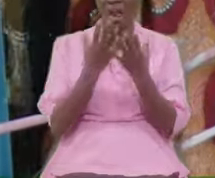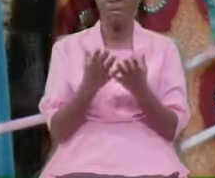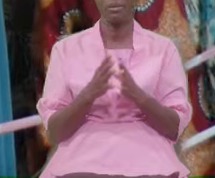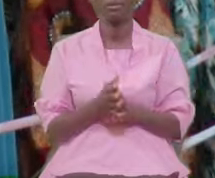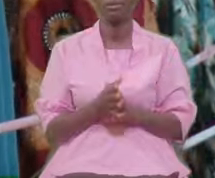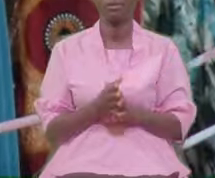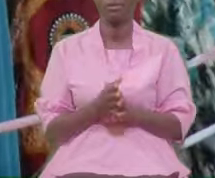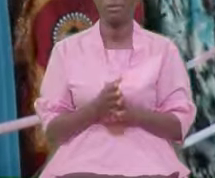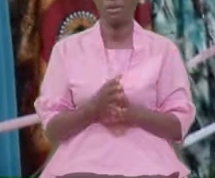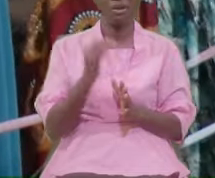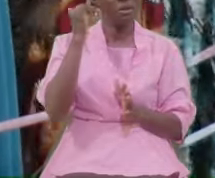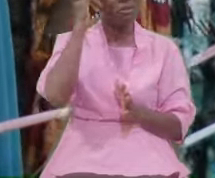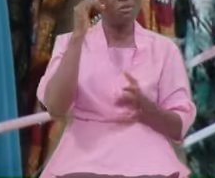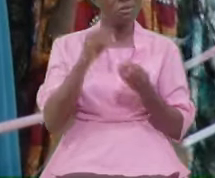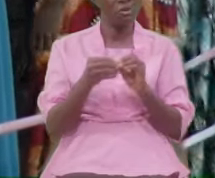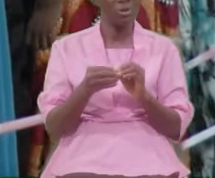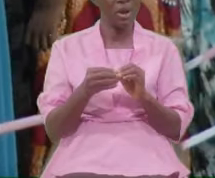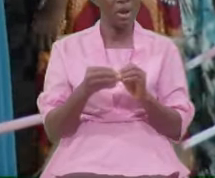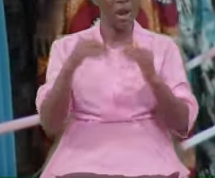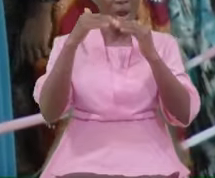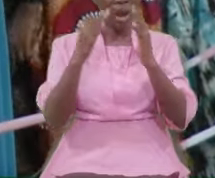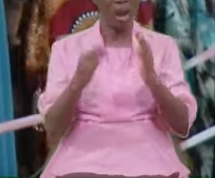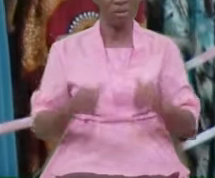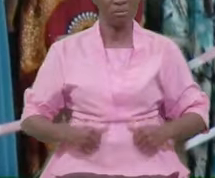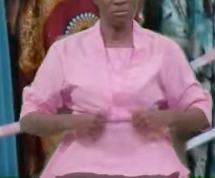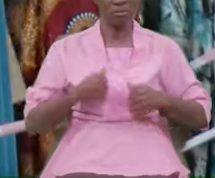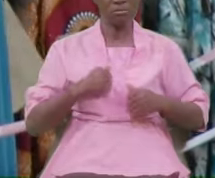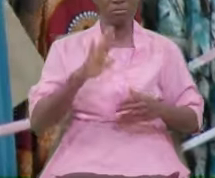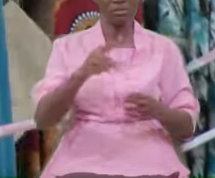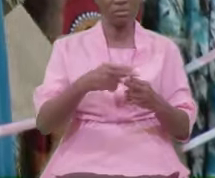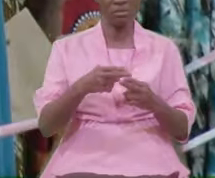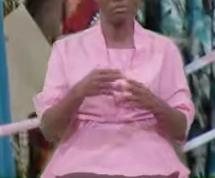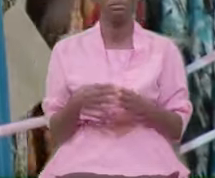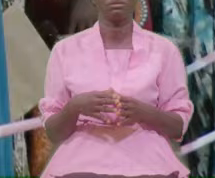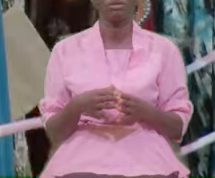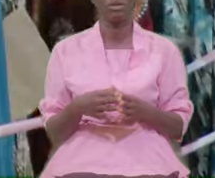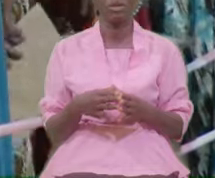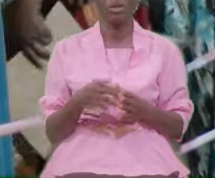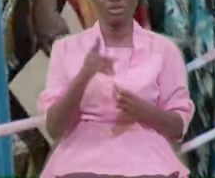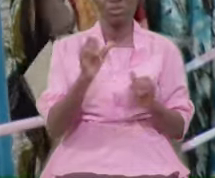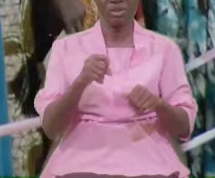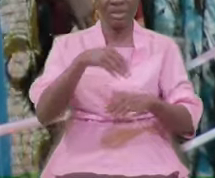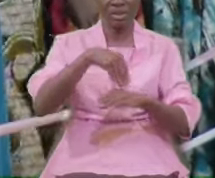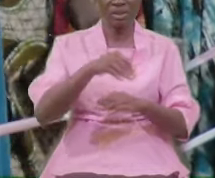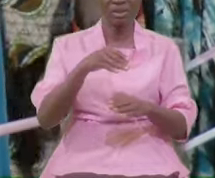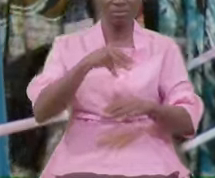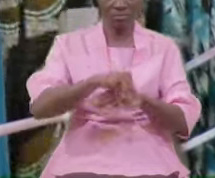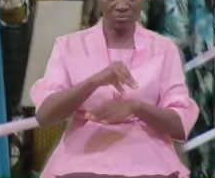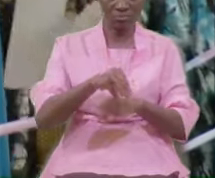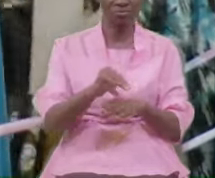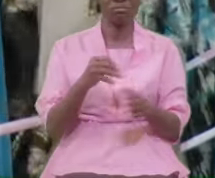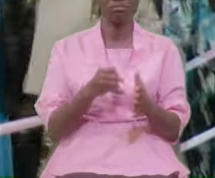address your name please send to through the SMS through SMS to this number